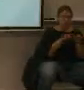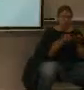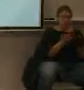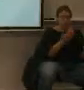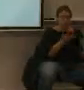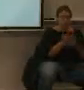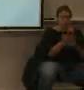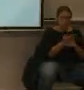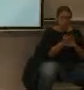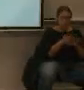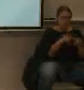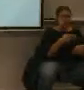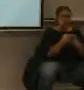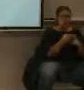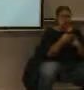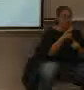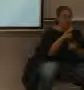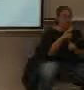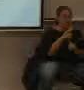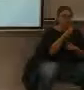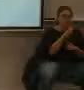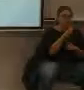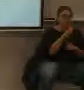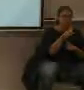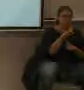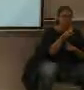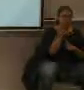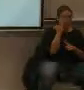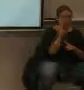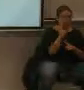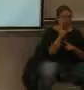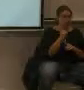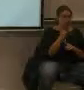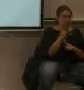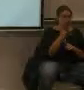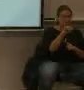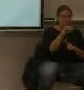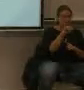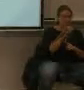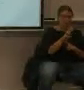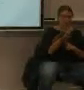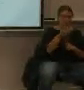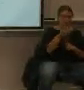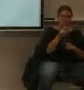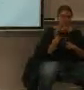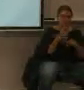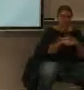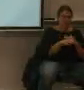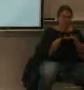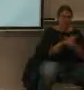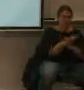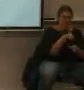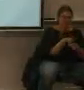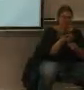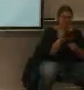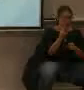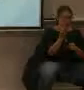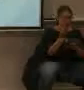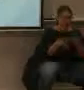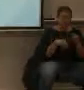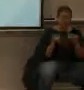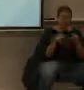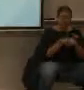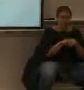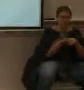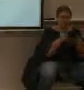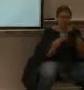through them, but they're protected from predation. If the fine sediments come in and fill that all in, then the oxygen can't move in fast enough, and